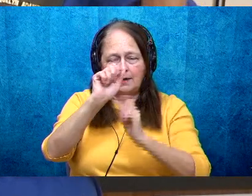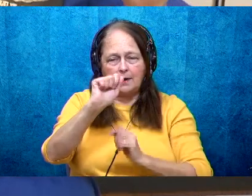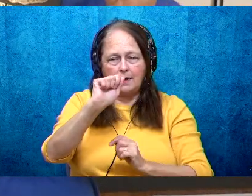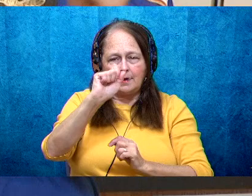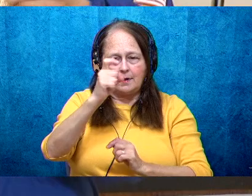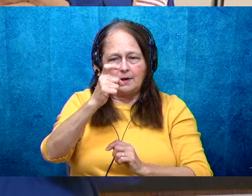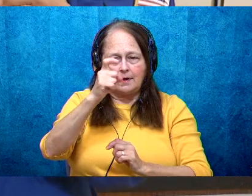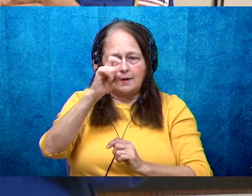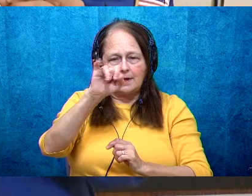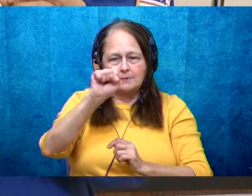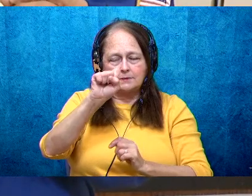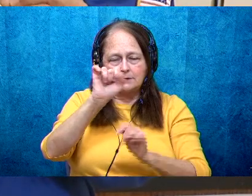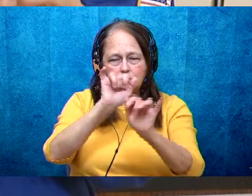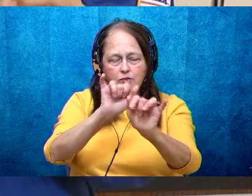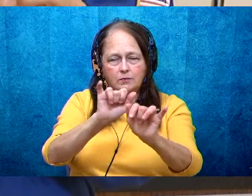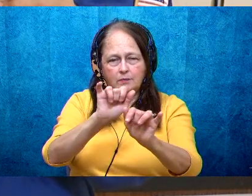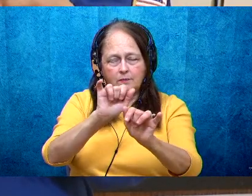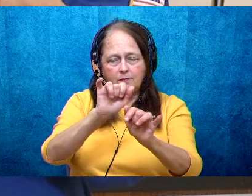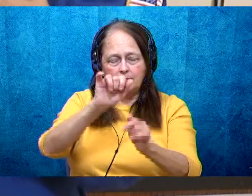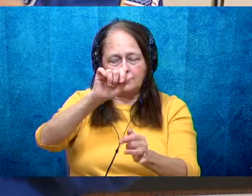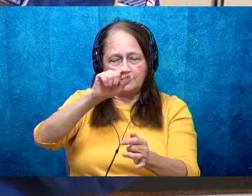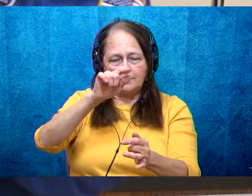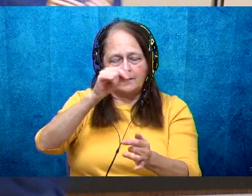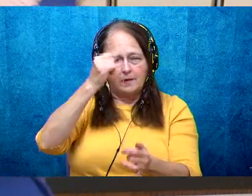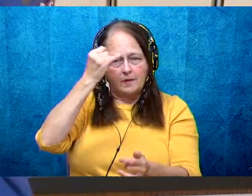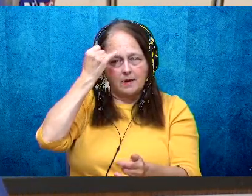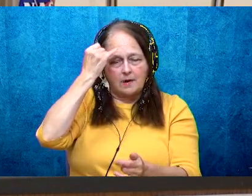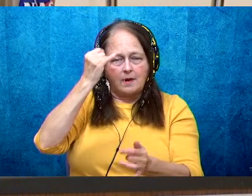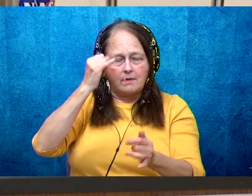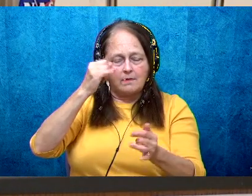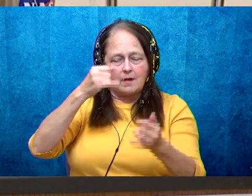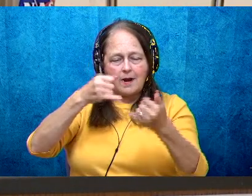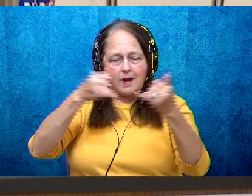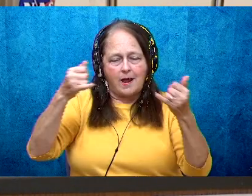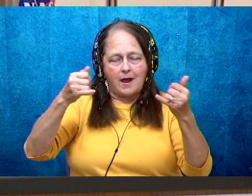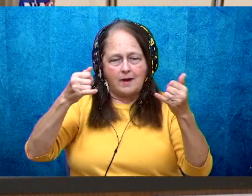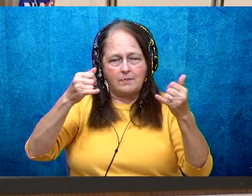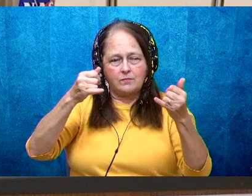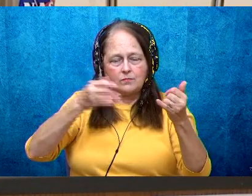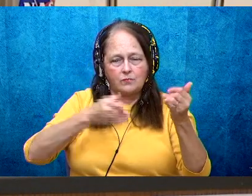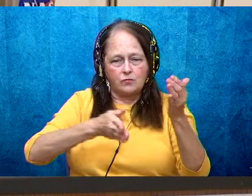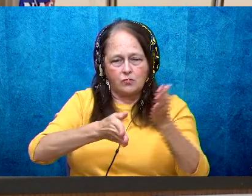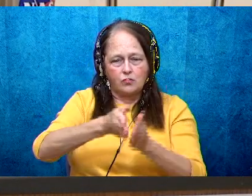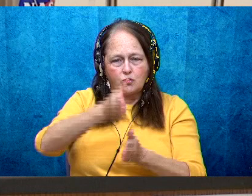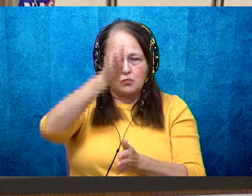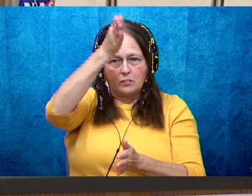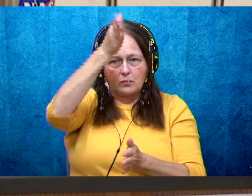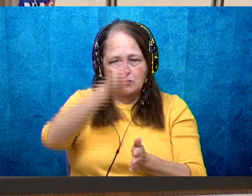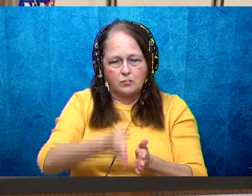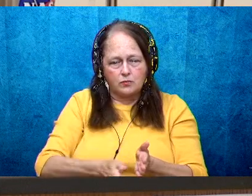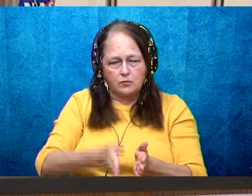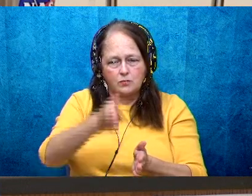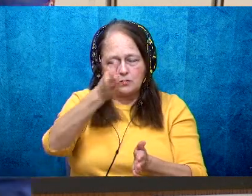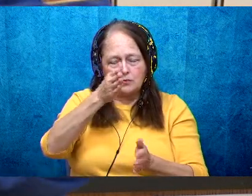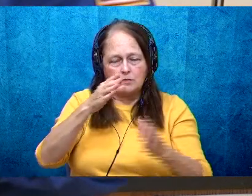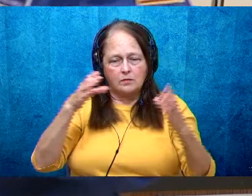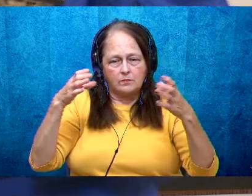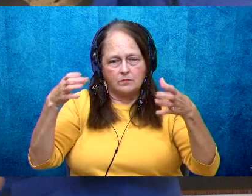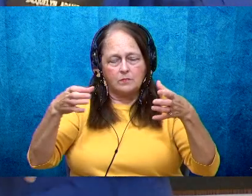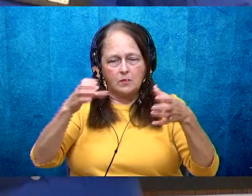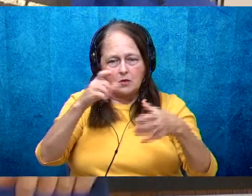is stationary. Remember, the axis is that imaginary line that's running all the way through the globe.